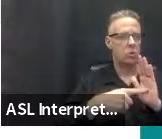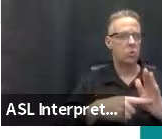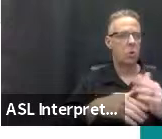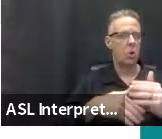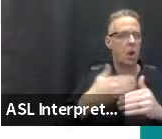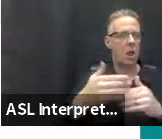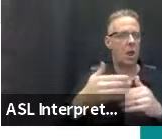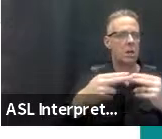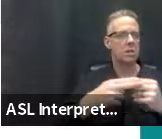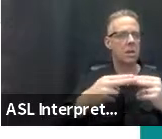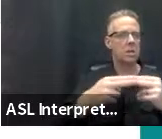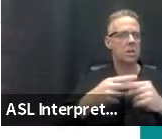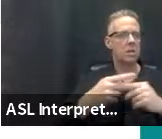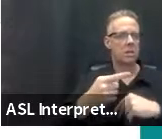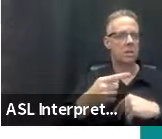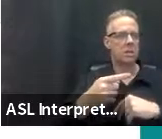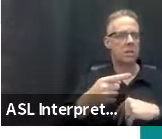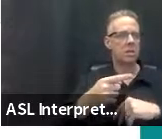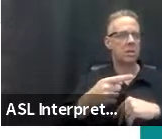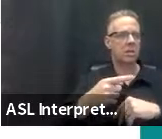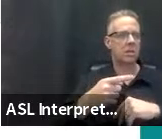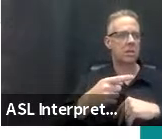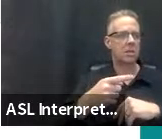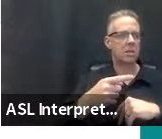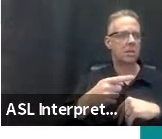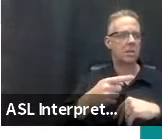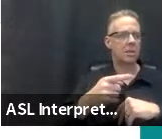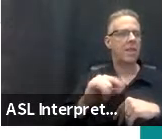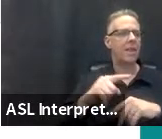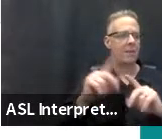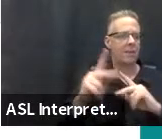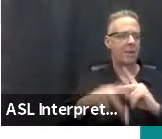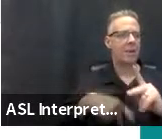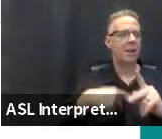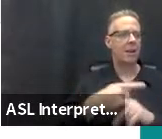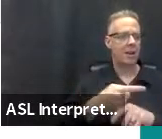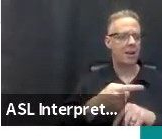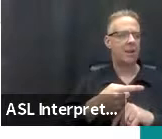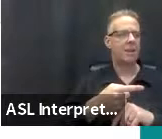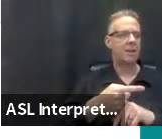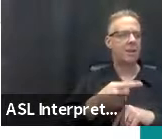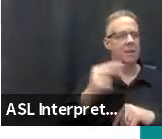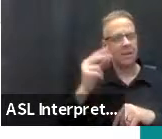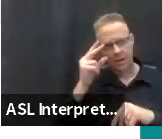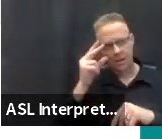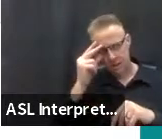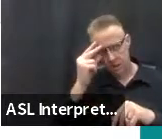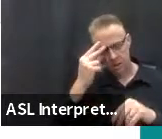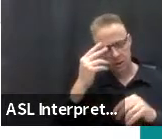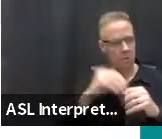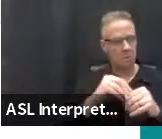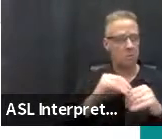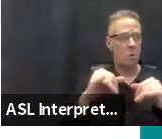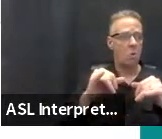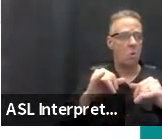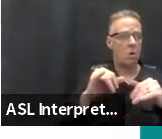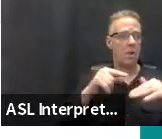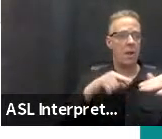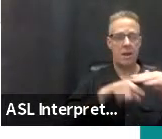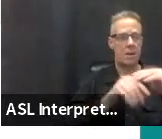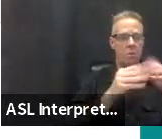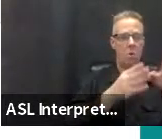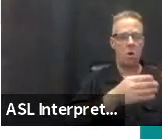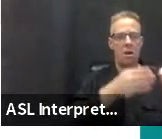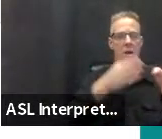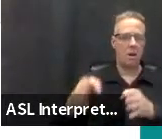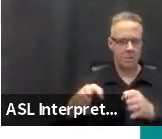slide, Kayla. And so this shows a different approach, which is more cantilevered pathway off the side. So